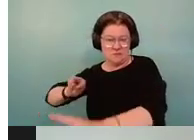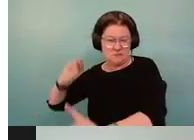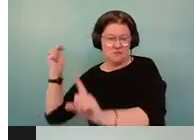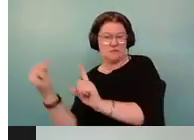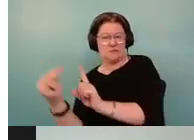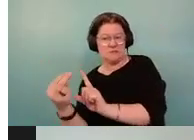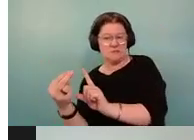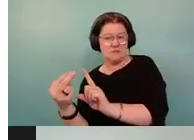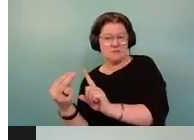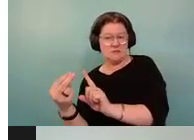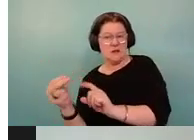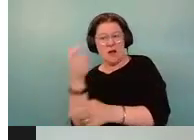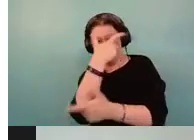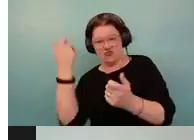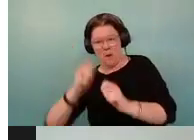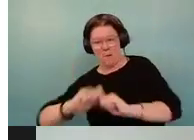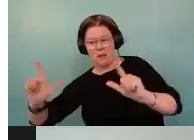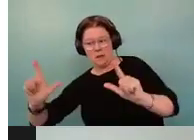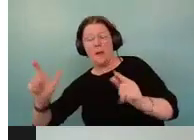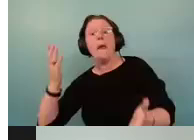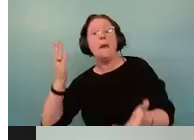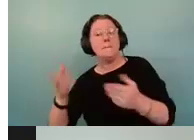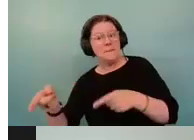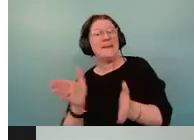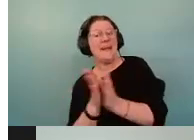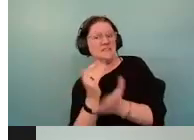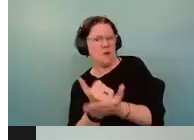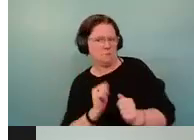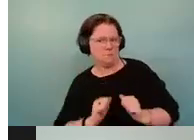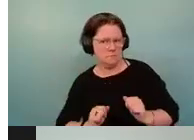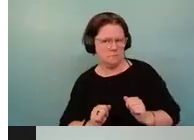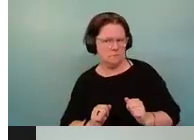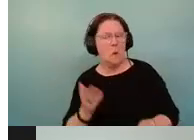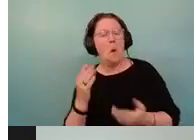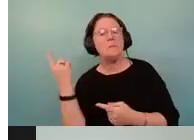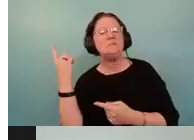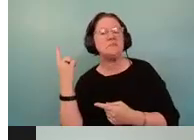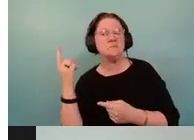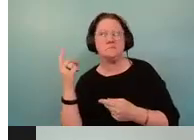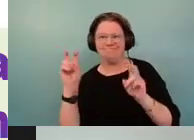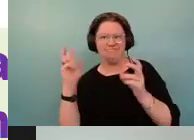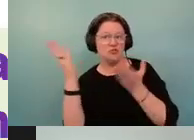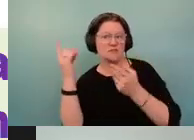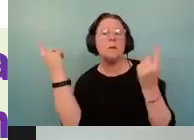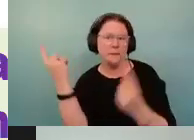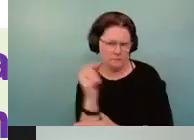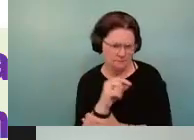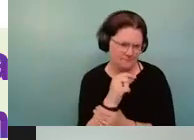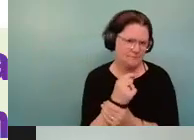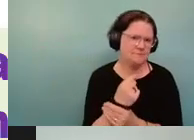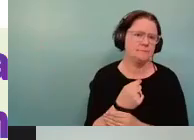of trauma, that there may be a grasp for help or looking for some sort of services or support.